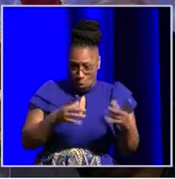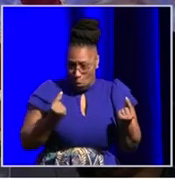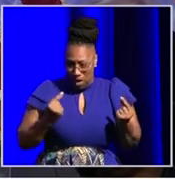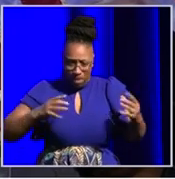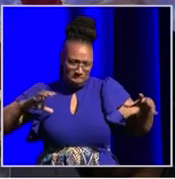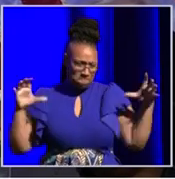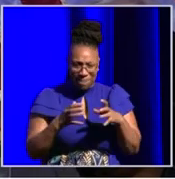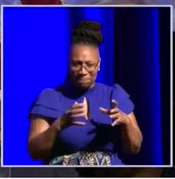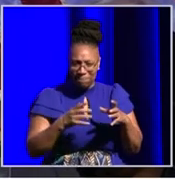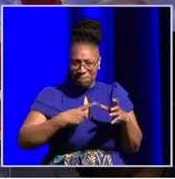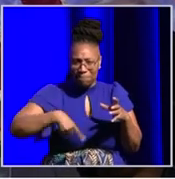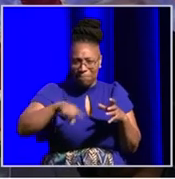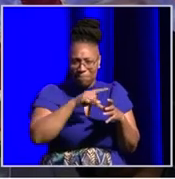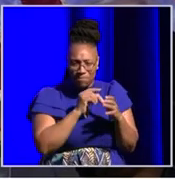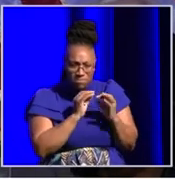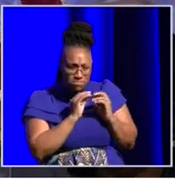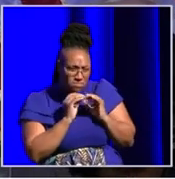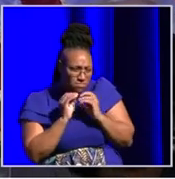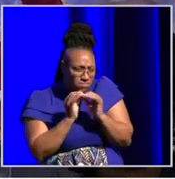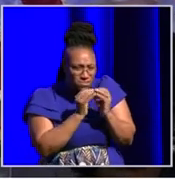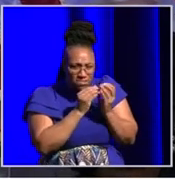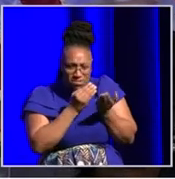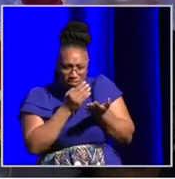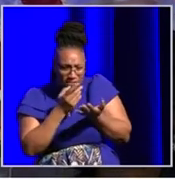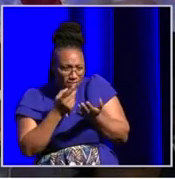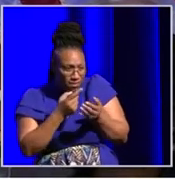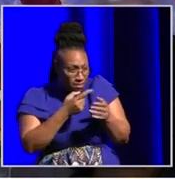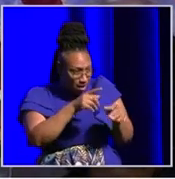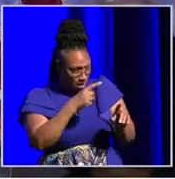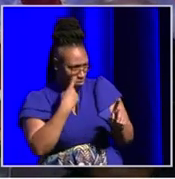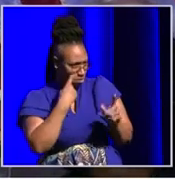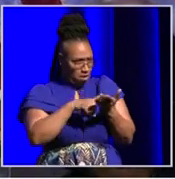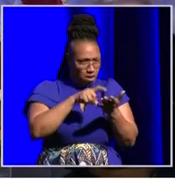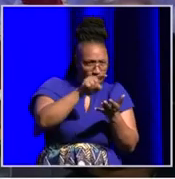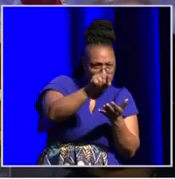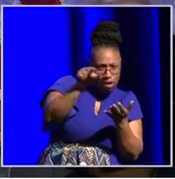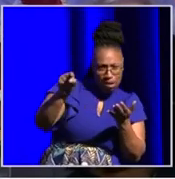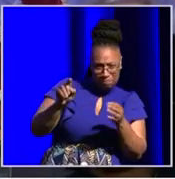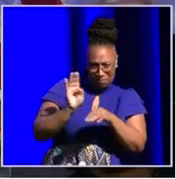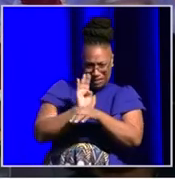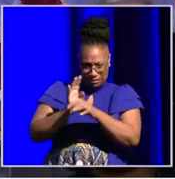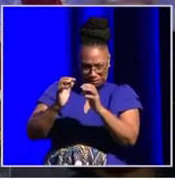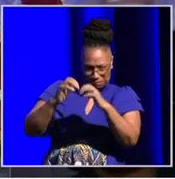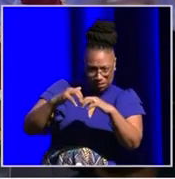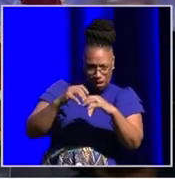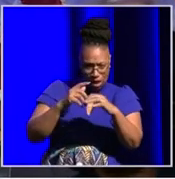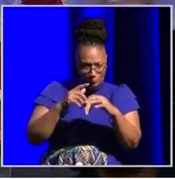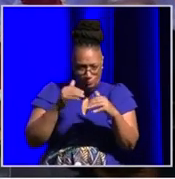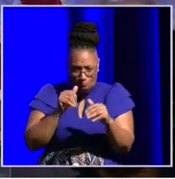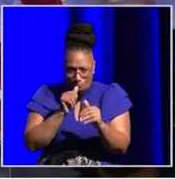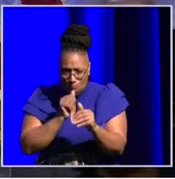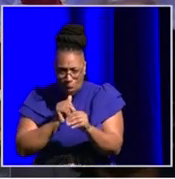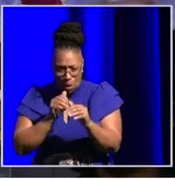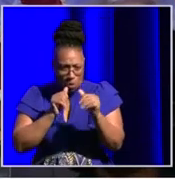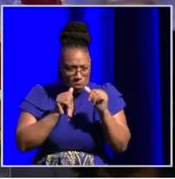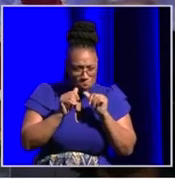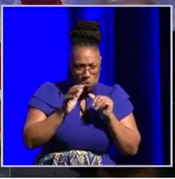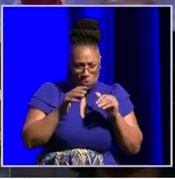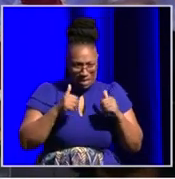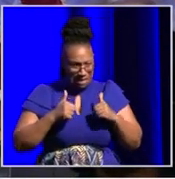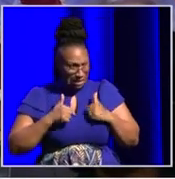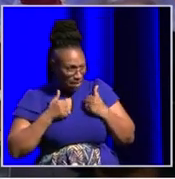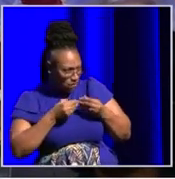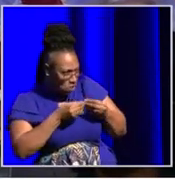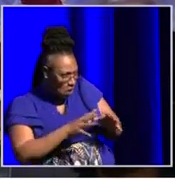business owners persevere through extraordinary grief and suffering, thousands of lives lost, countless